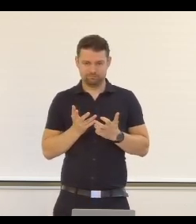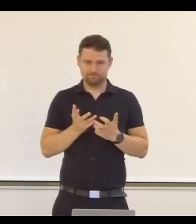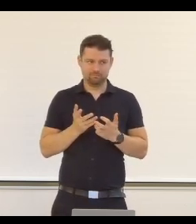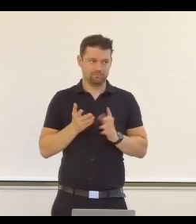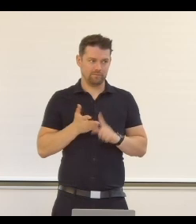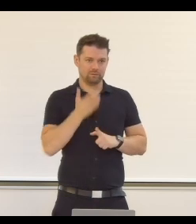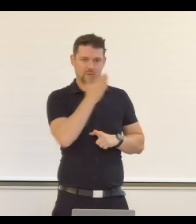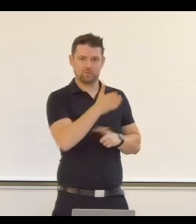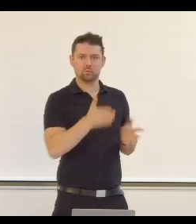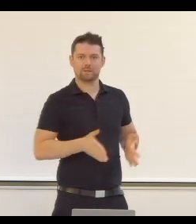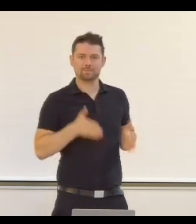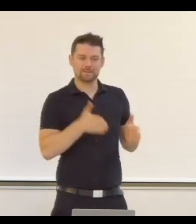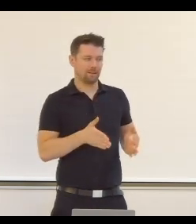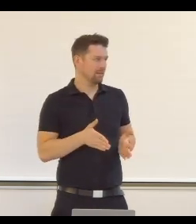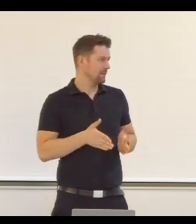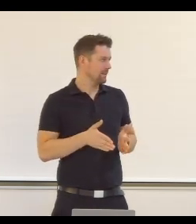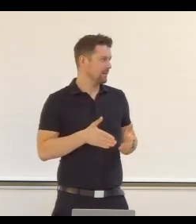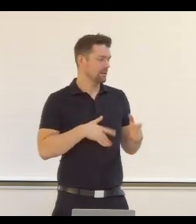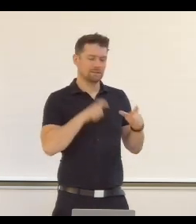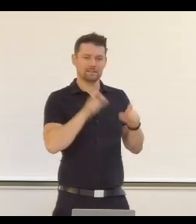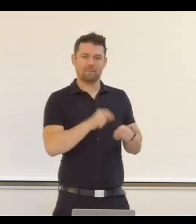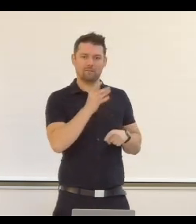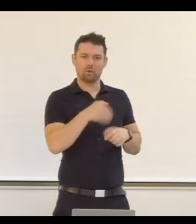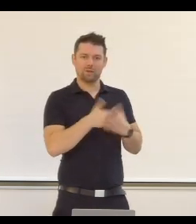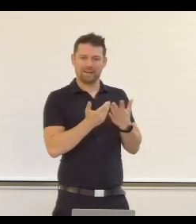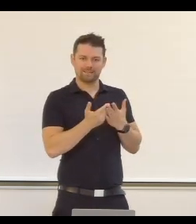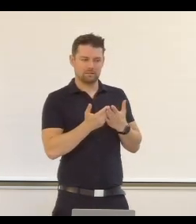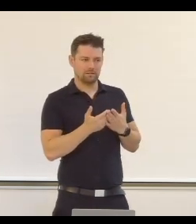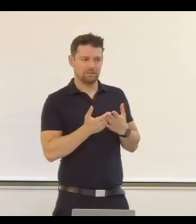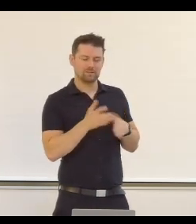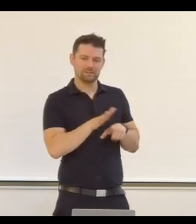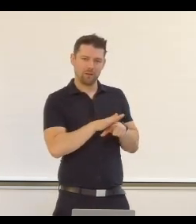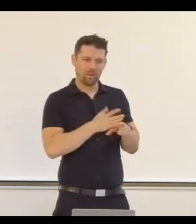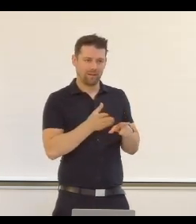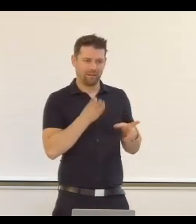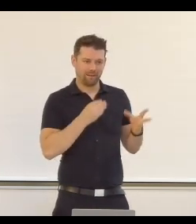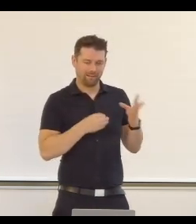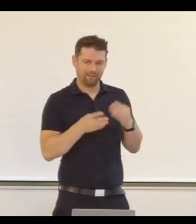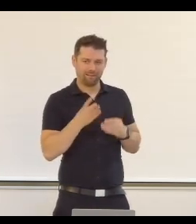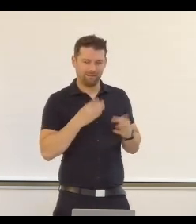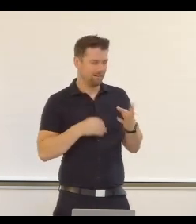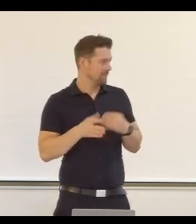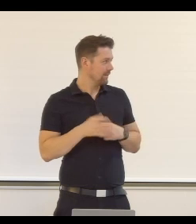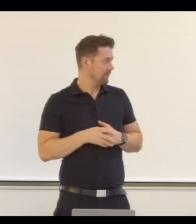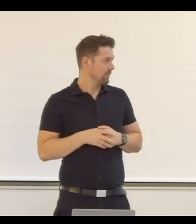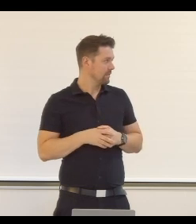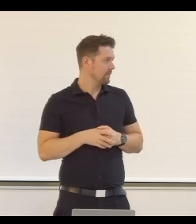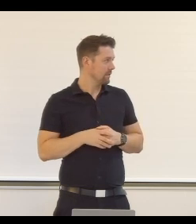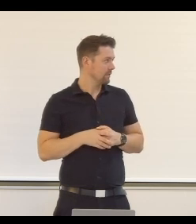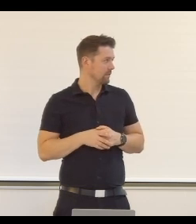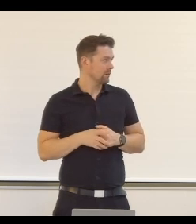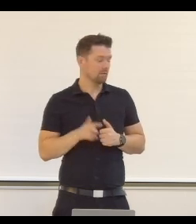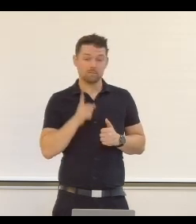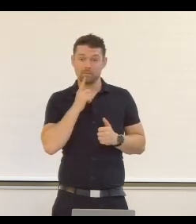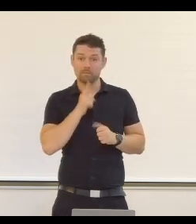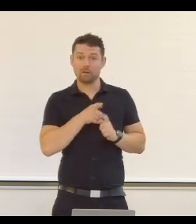to a hospital to stay in quarantine for 4 days as soon as we exited. And on the trip, we're all 6 inside a